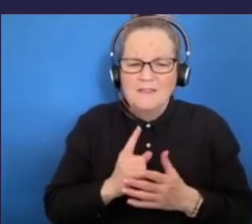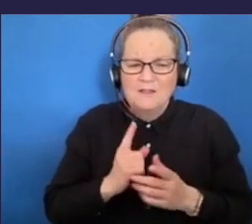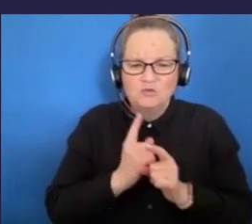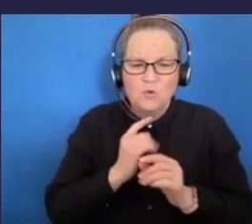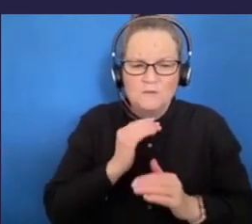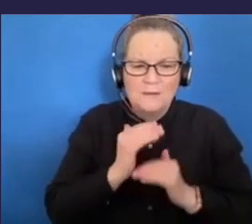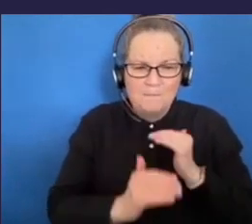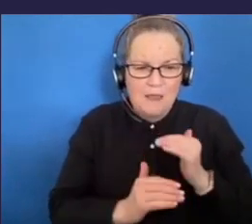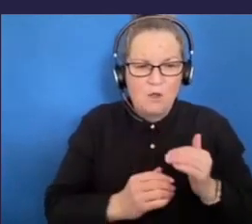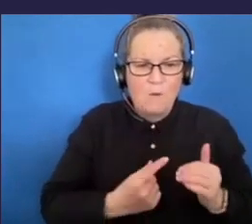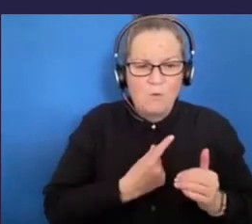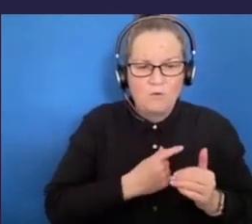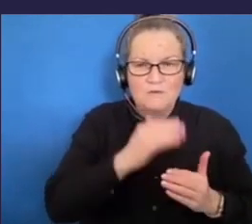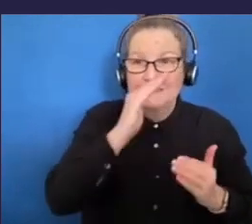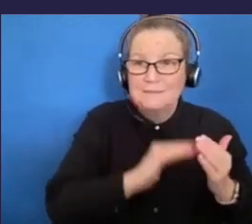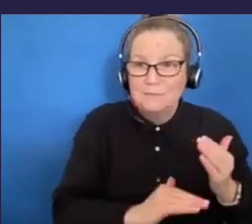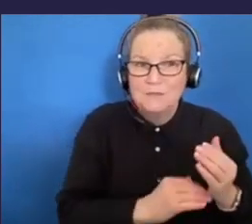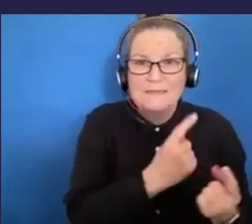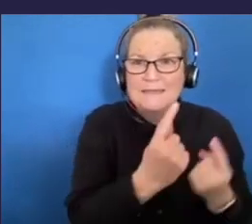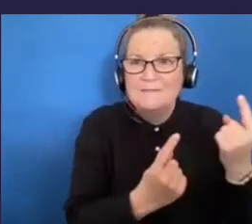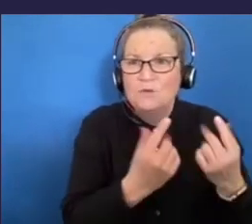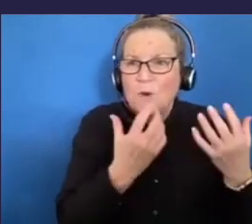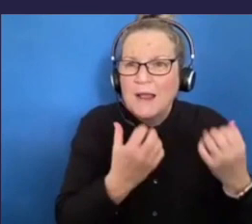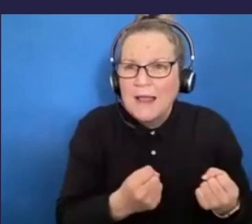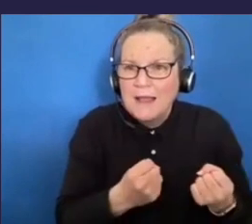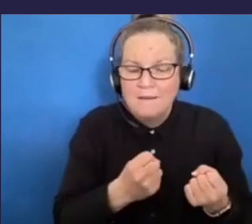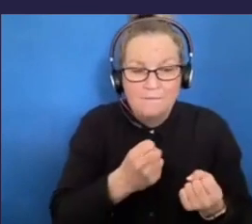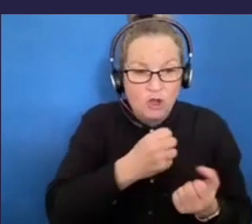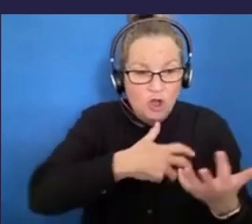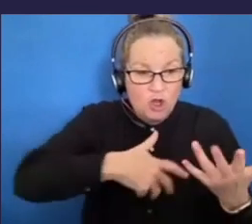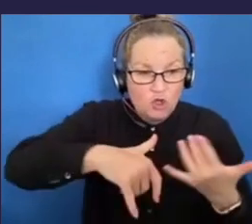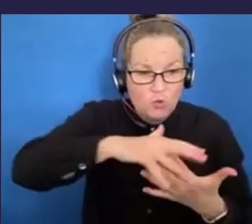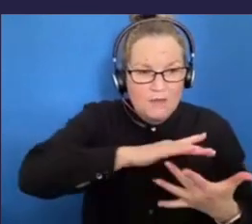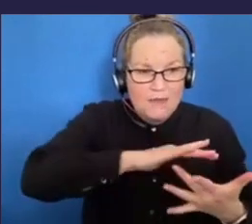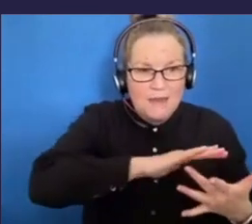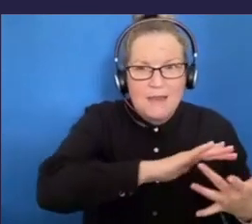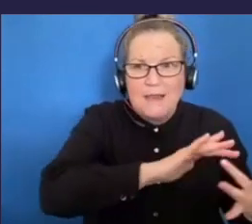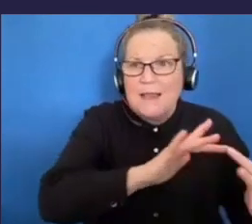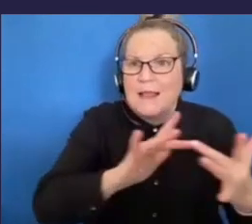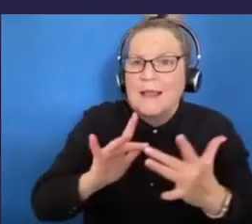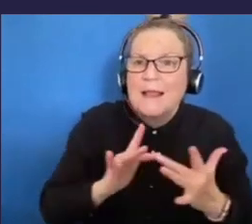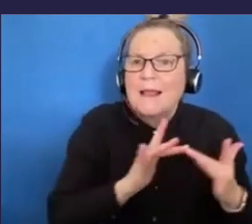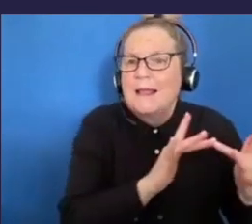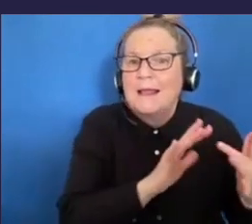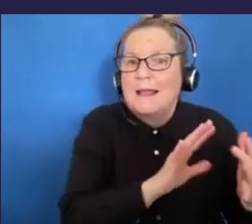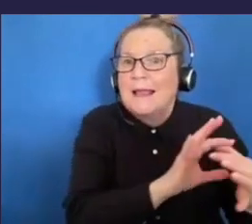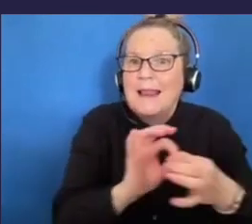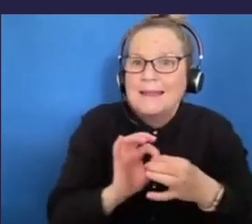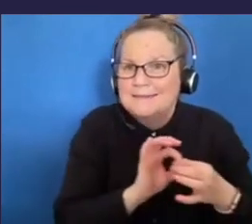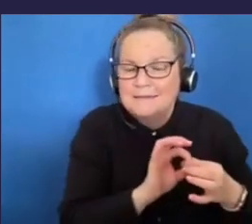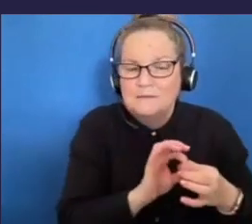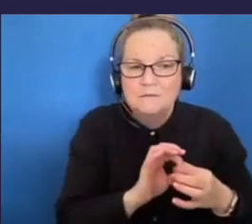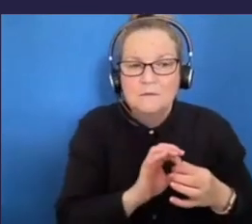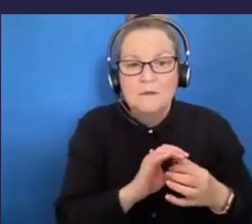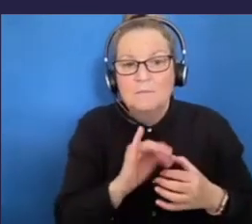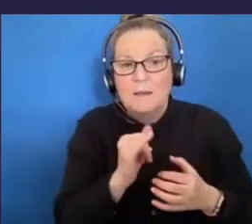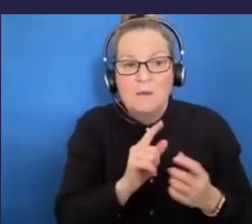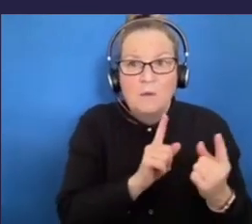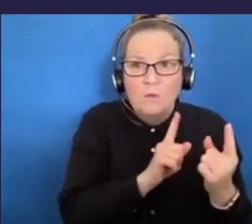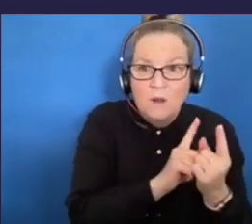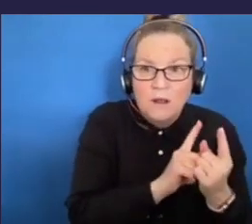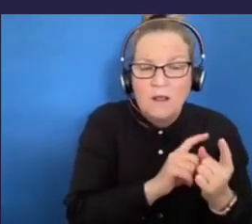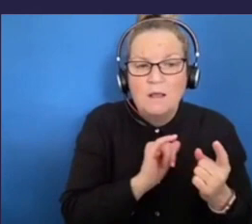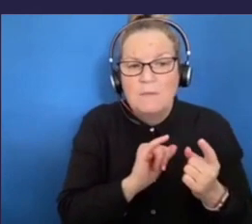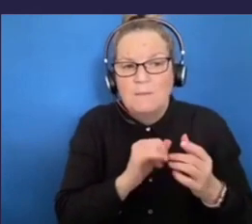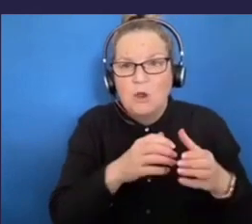experience individuals have of being socially connected to other people, whether as individuals or in groups,